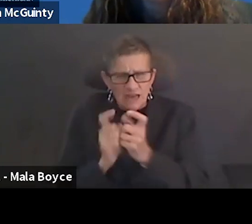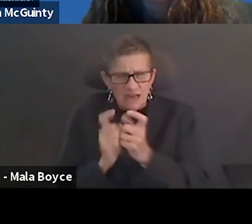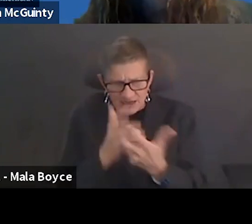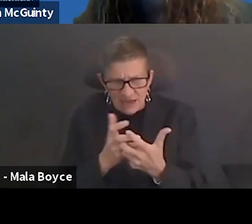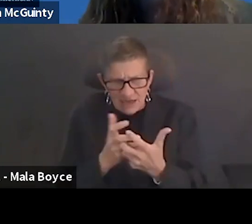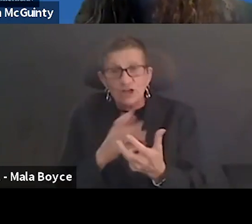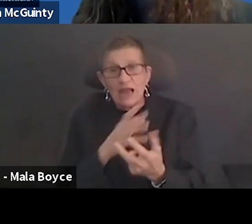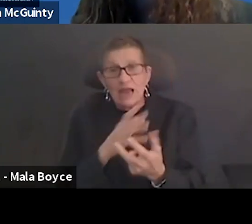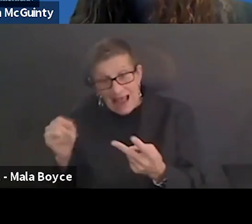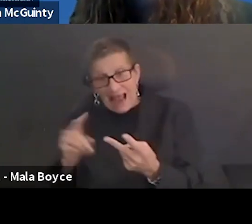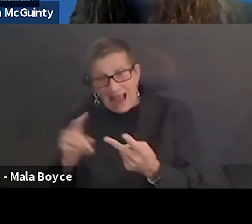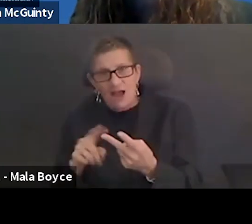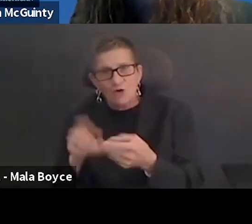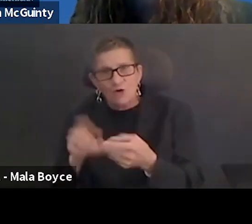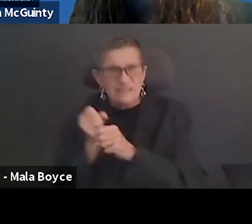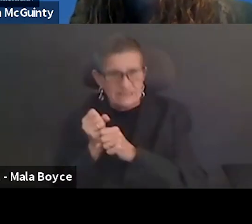them?